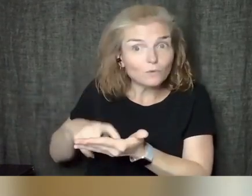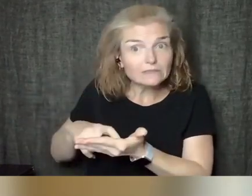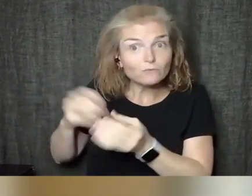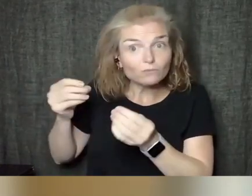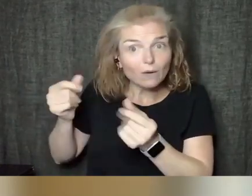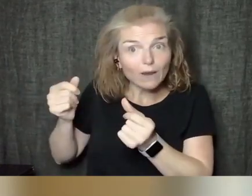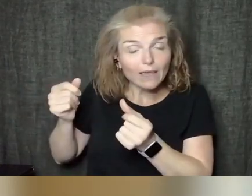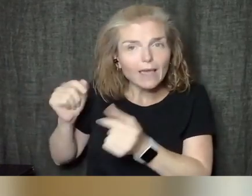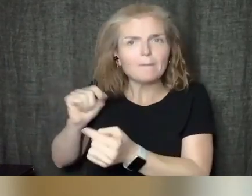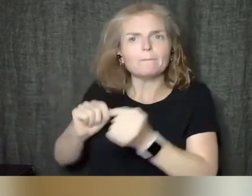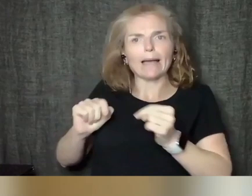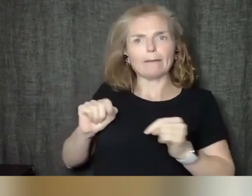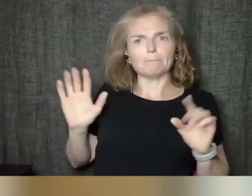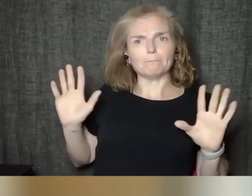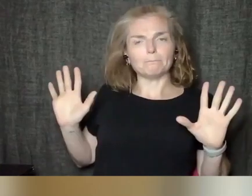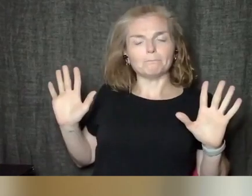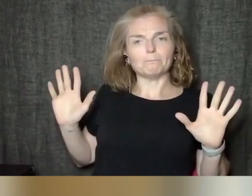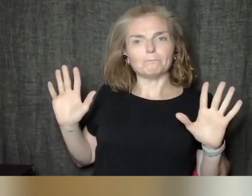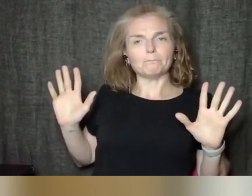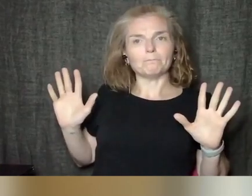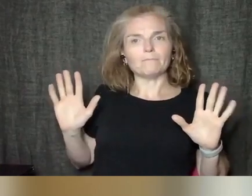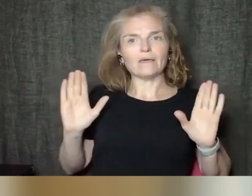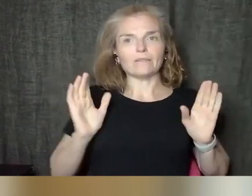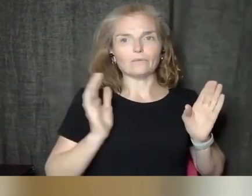and get in touch again with sitting and breathing.